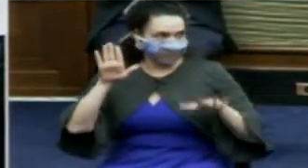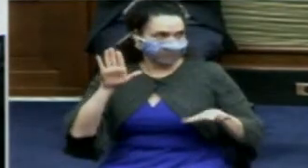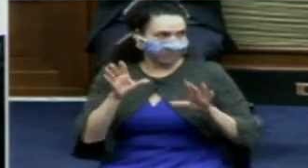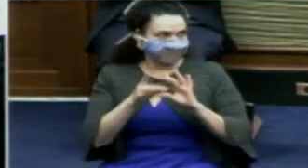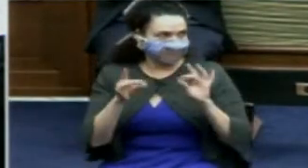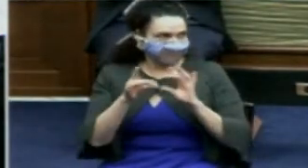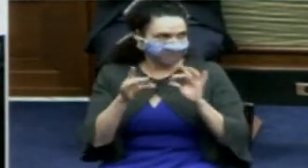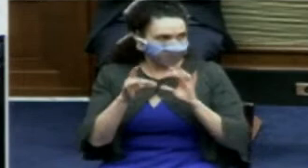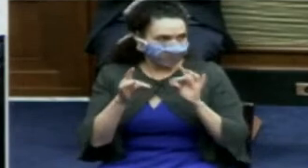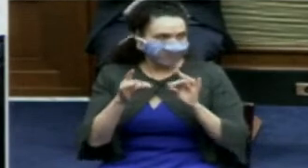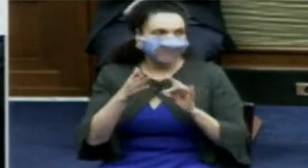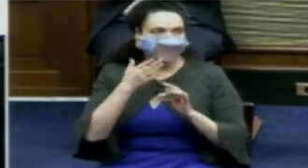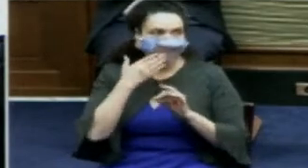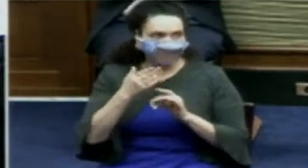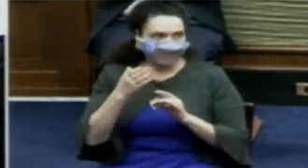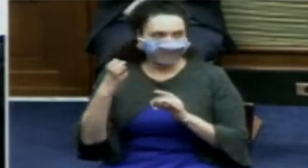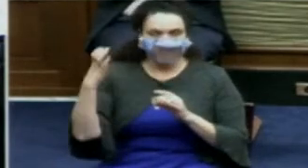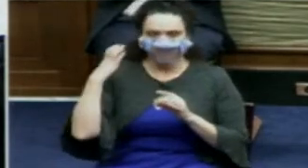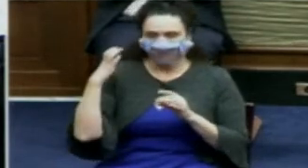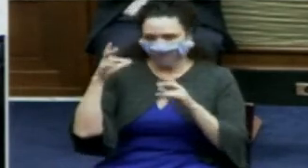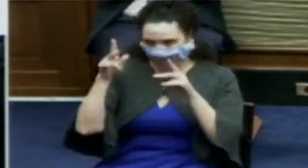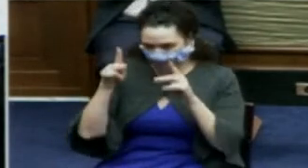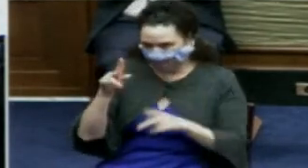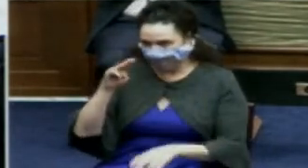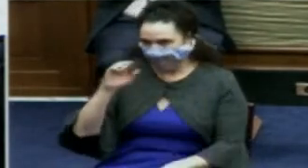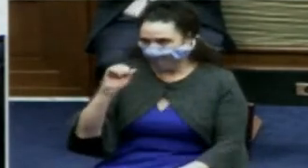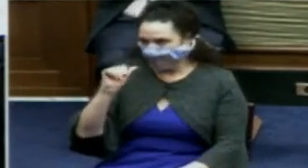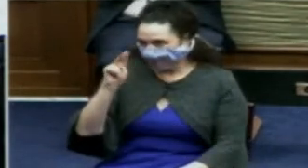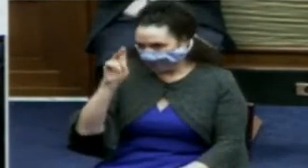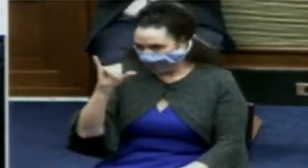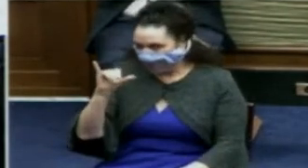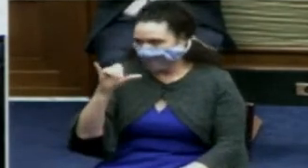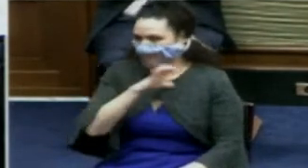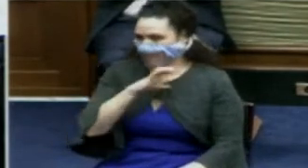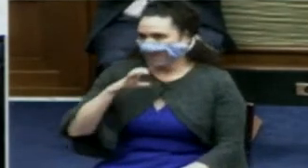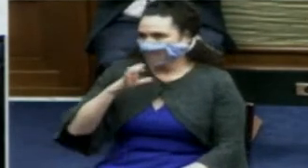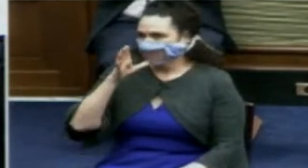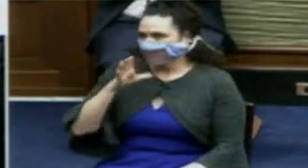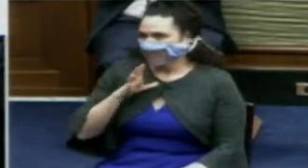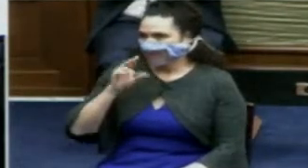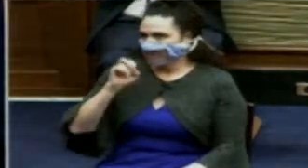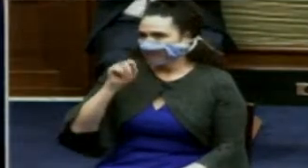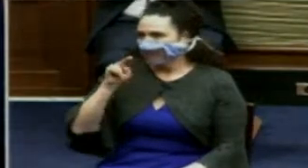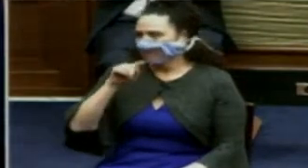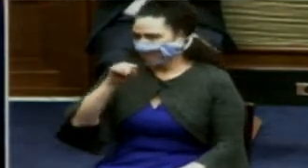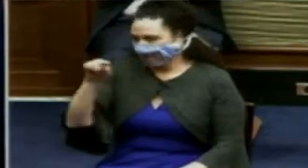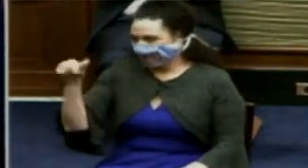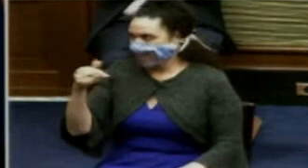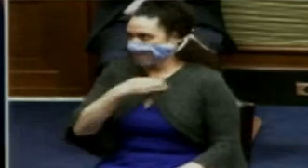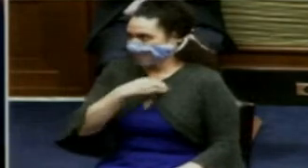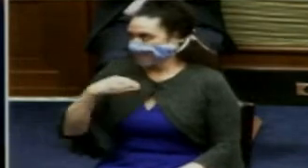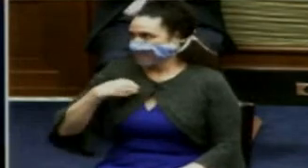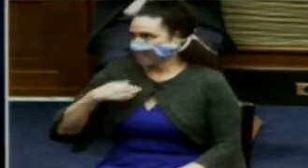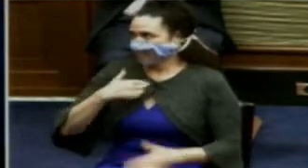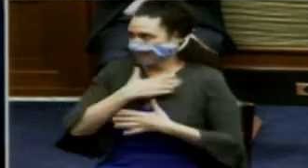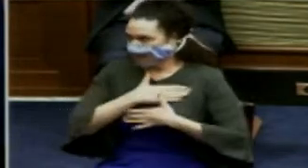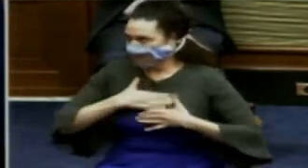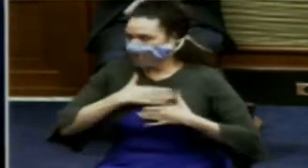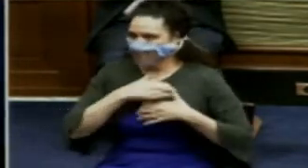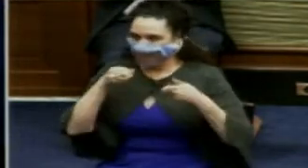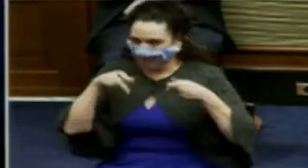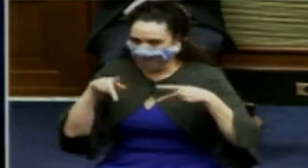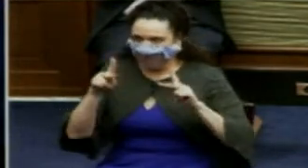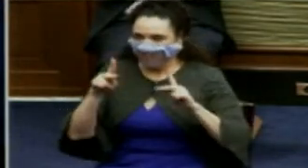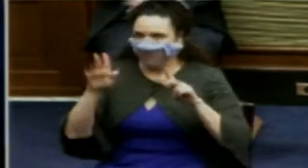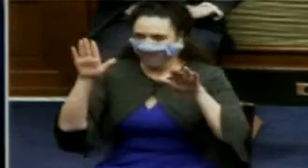Thank you, Chairwoman Maloney, Ranking Member Comer, Congresswoman Norton, and other members of the committee. I appreciate the opportunity to testify in support